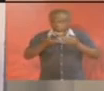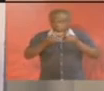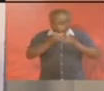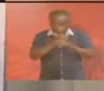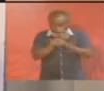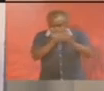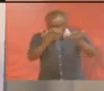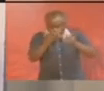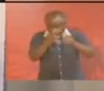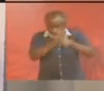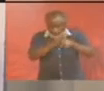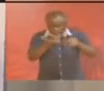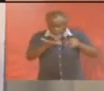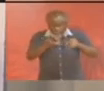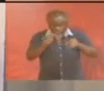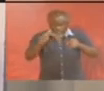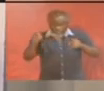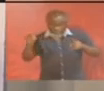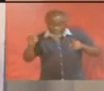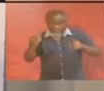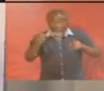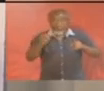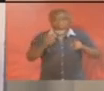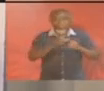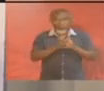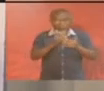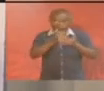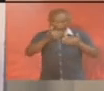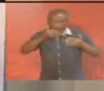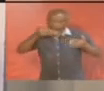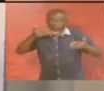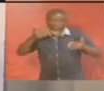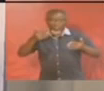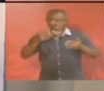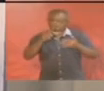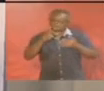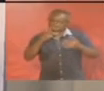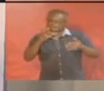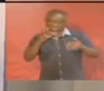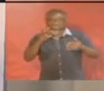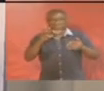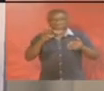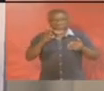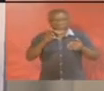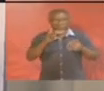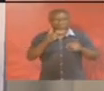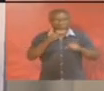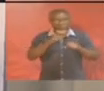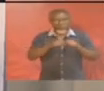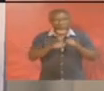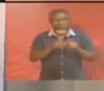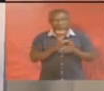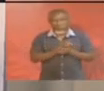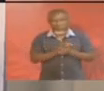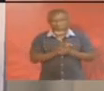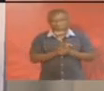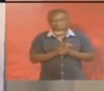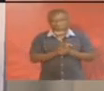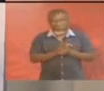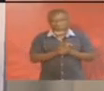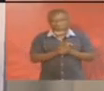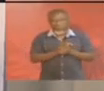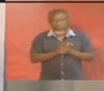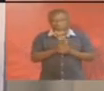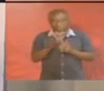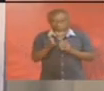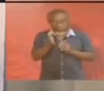March. That's far in advance of the 2 days before April 5th, 2 days before April 5th being April 3rd. So the simple,